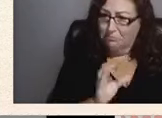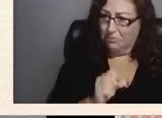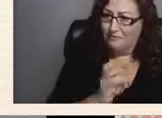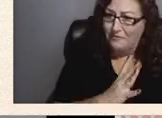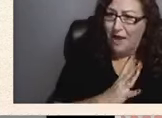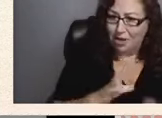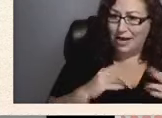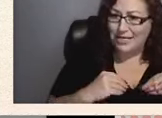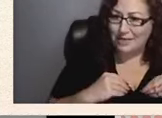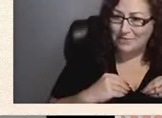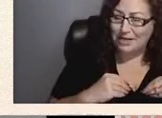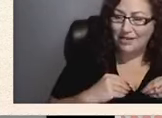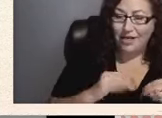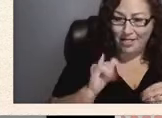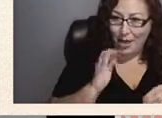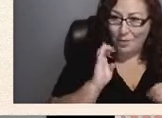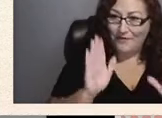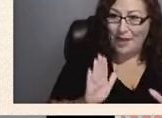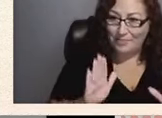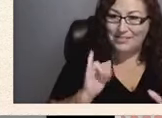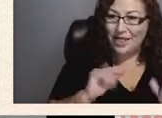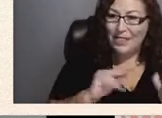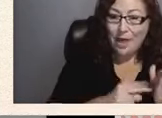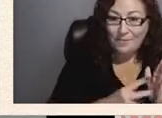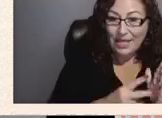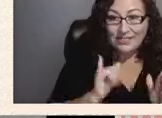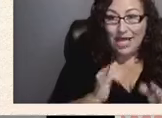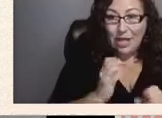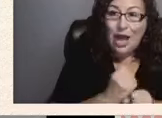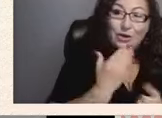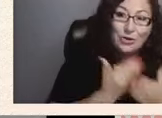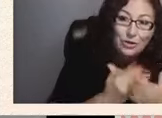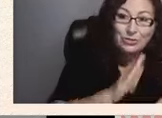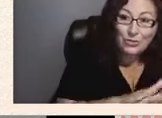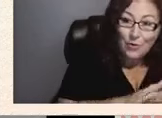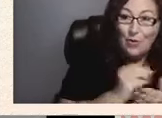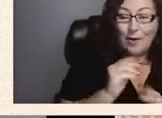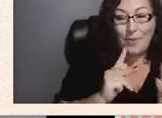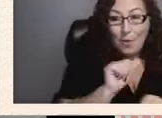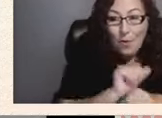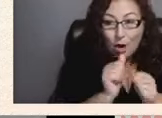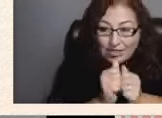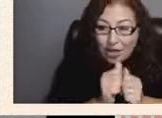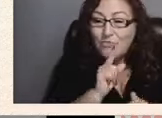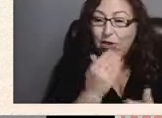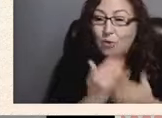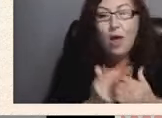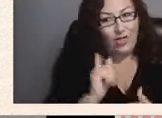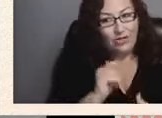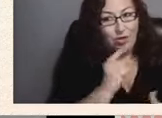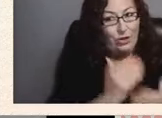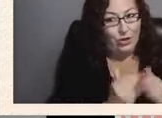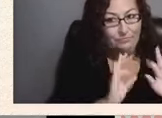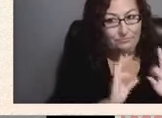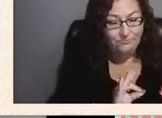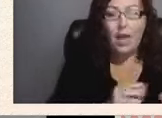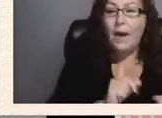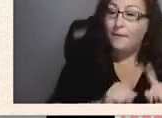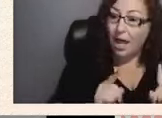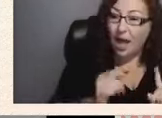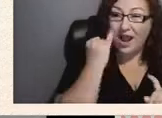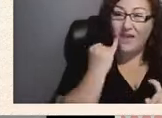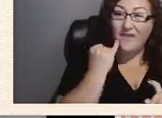fine. That would be fabulous. That means that you got a good school and people are working together really well, so that's really good. But if you